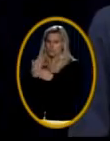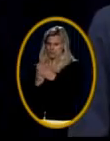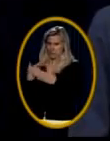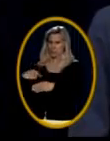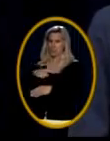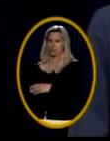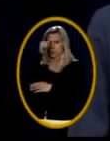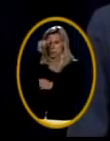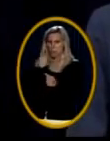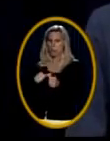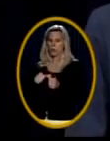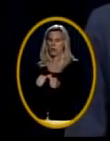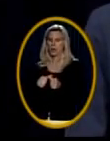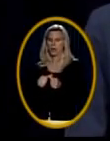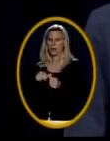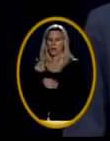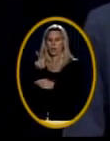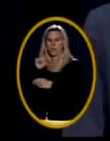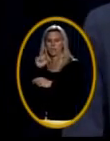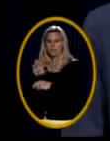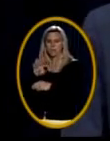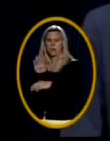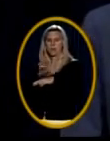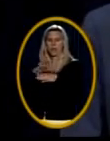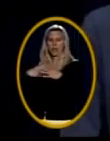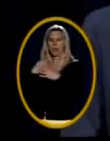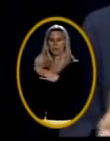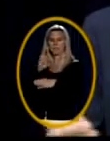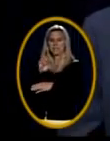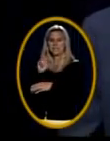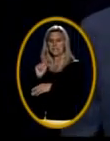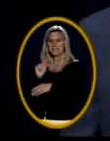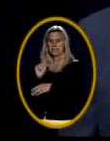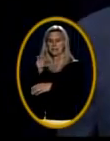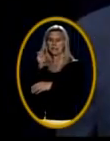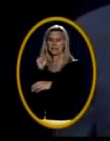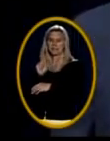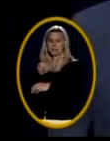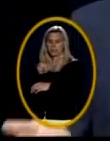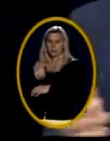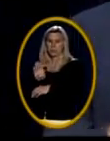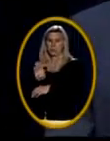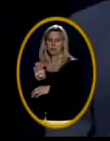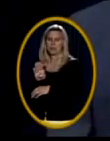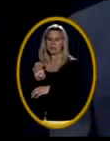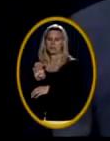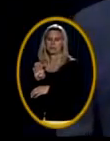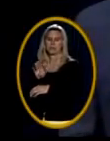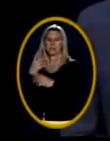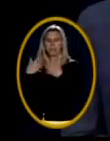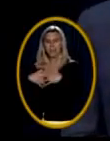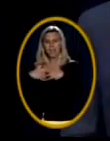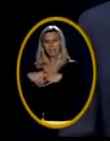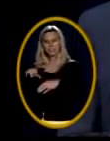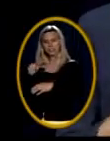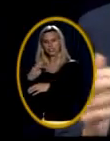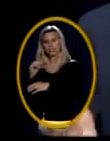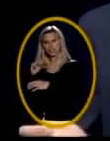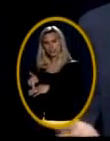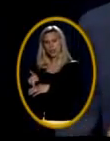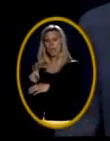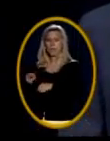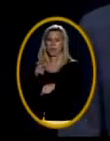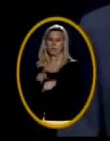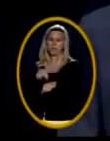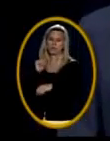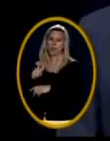remember, the work in the VAB on the external tank, the solid rocket motors, the engine shop, and of course all